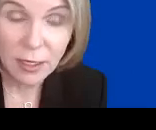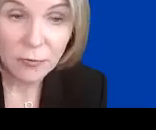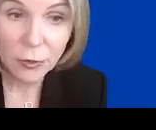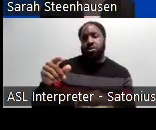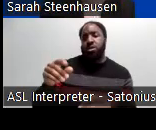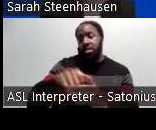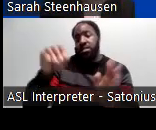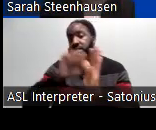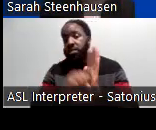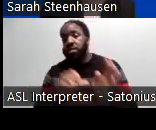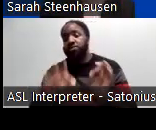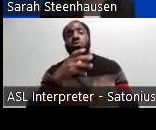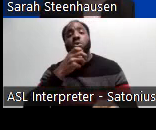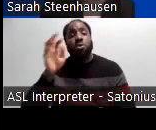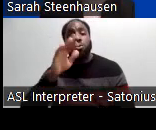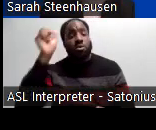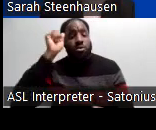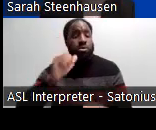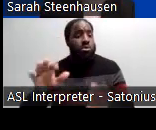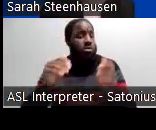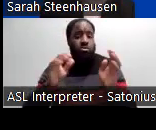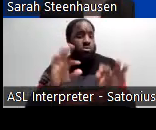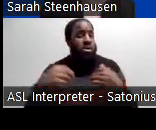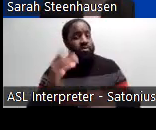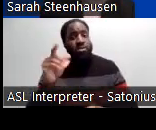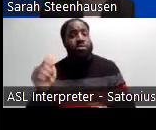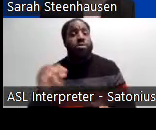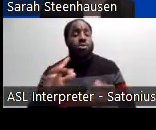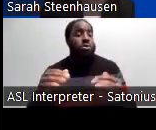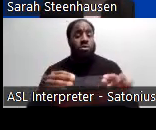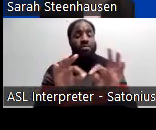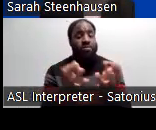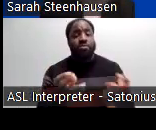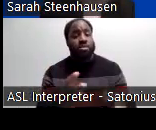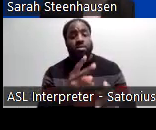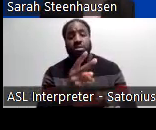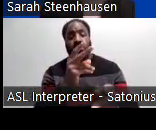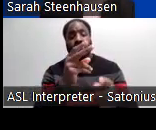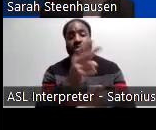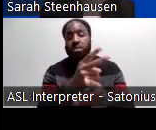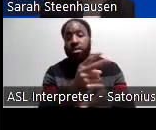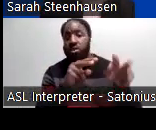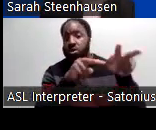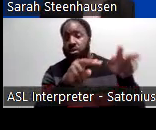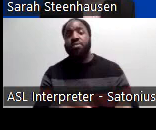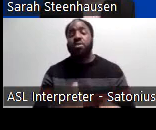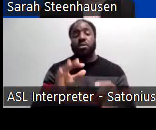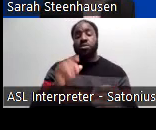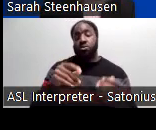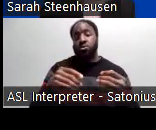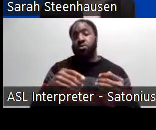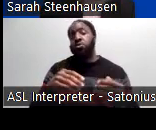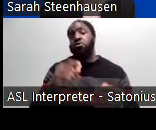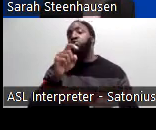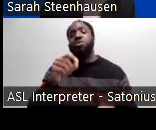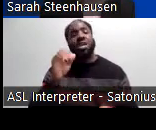state, if you're an older adult, a person with a disability, or a family caregiver, and you need access to information and supports, you shouldn't